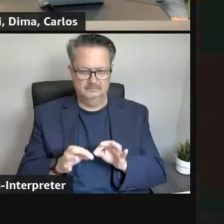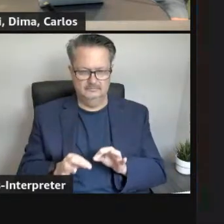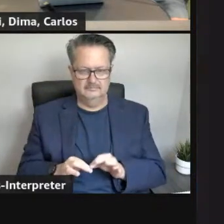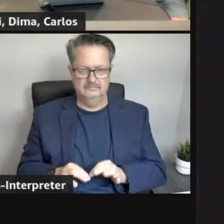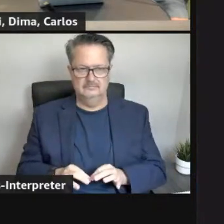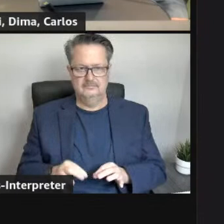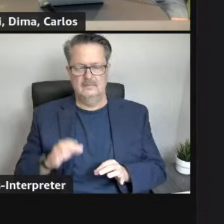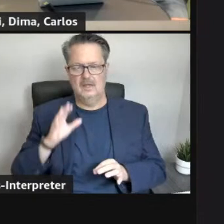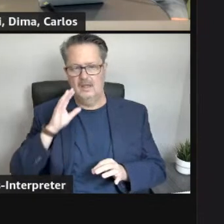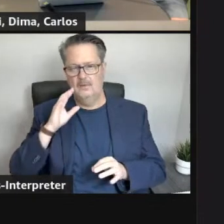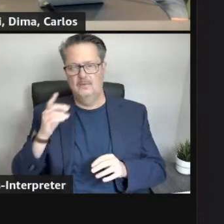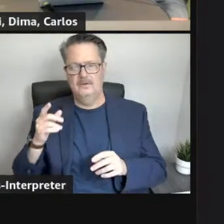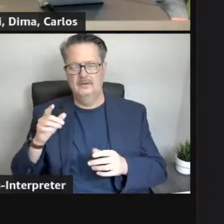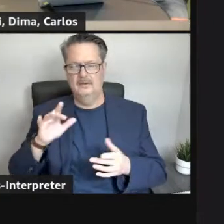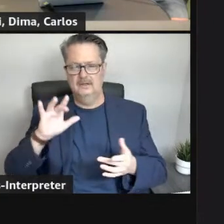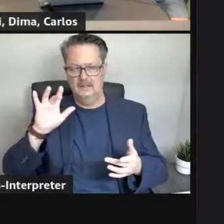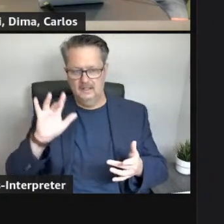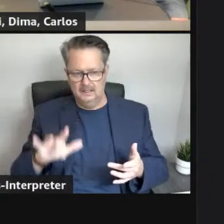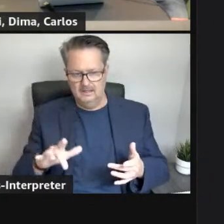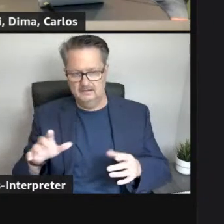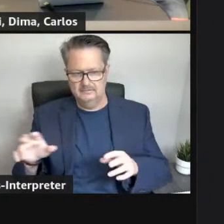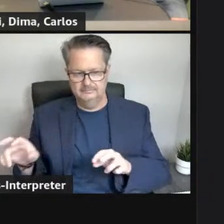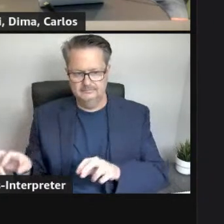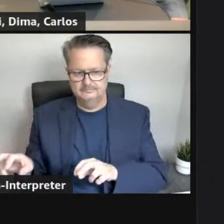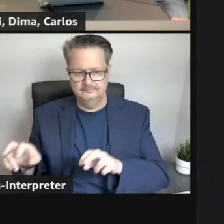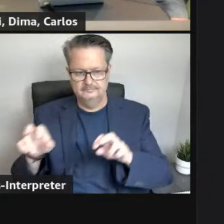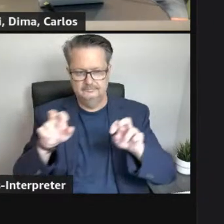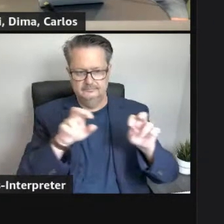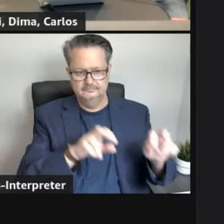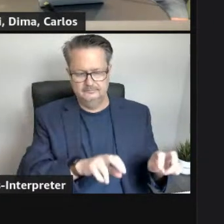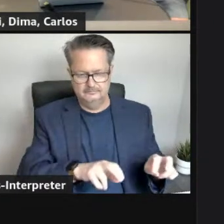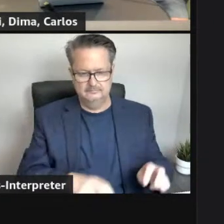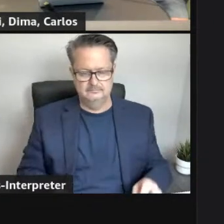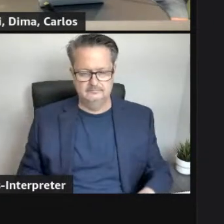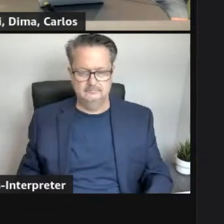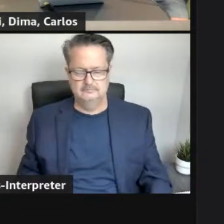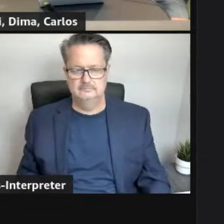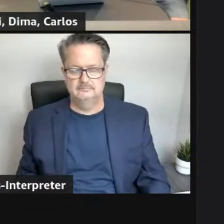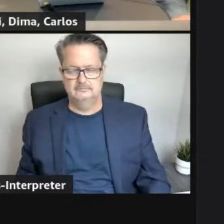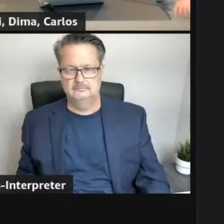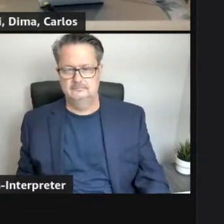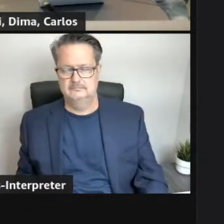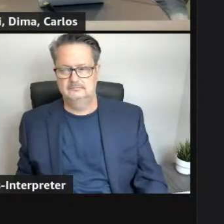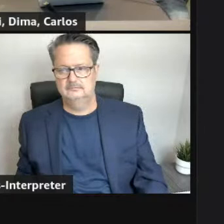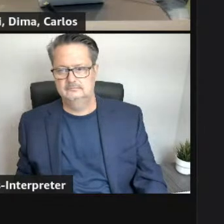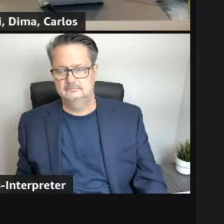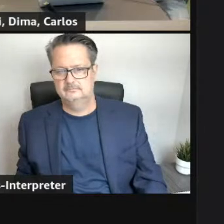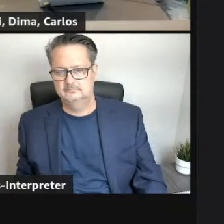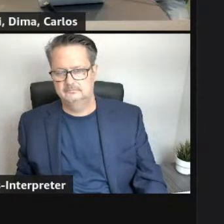I'll go here.